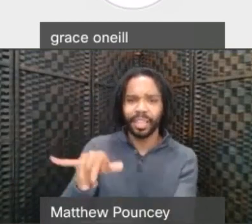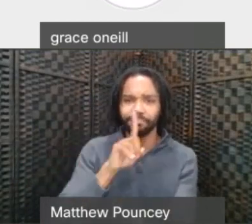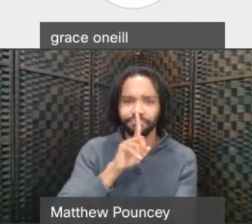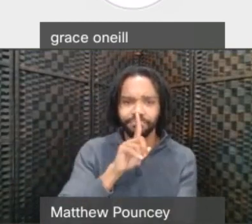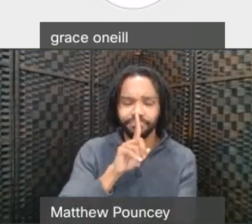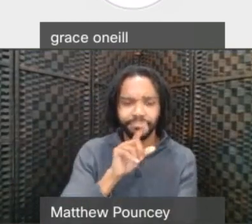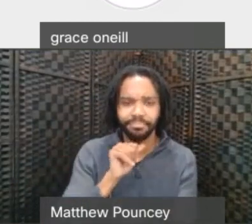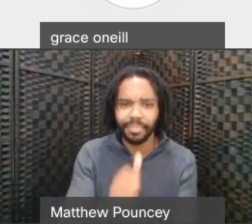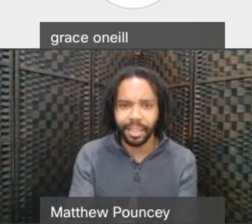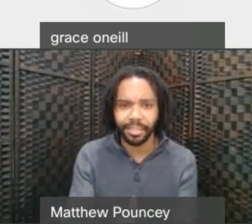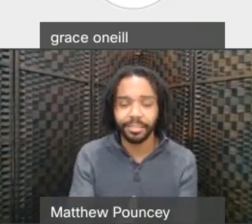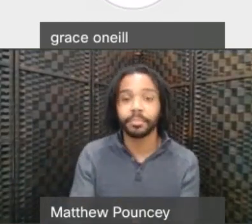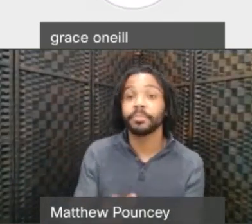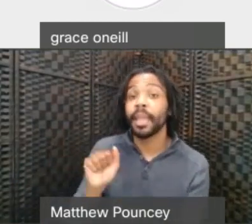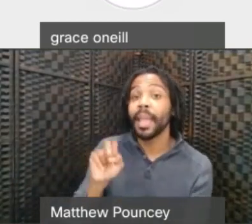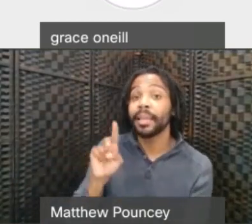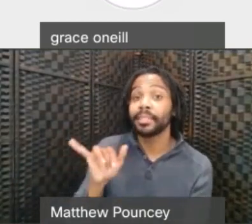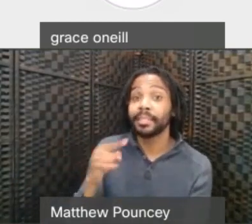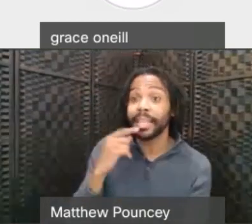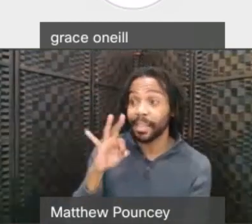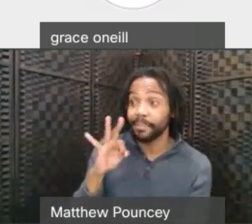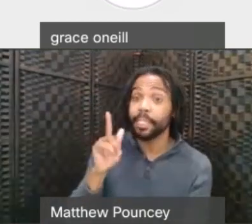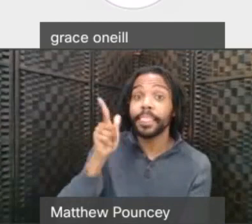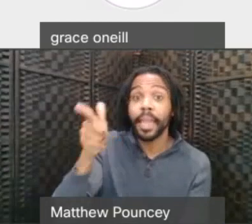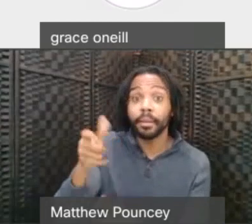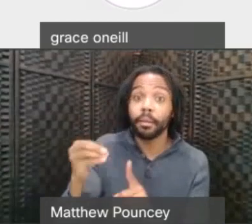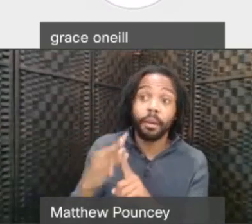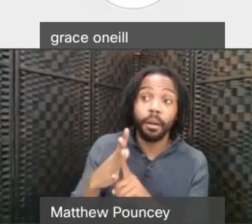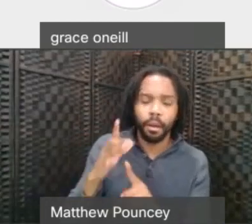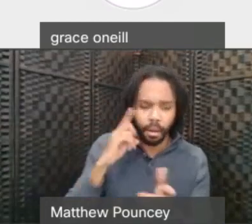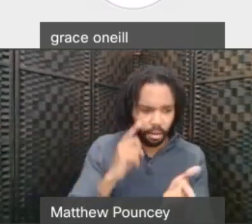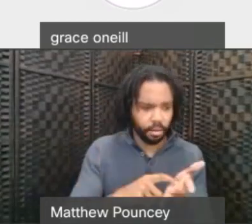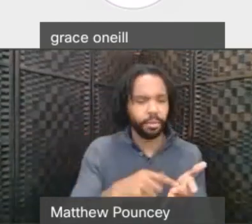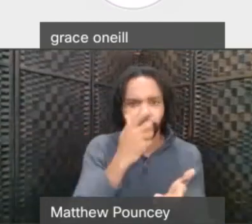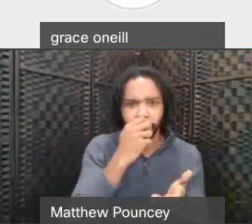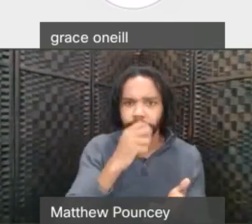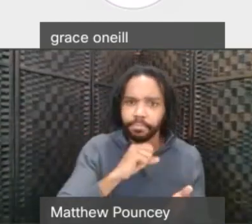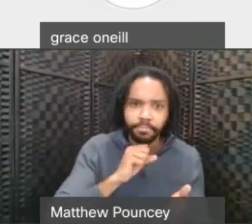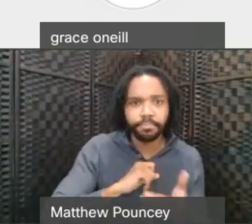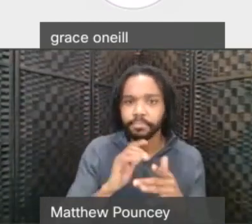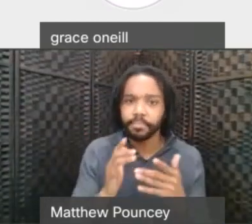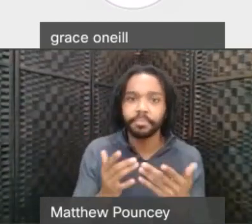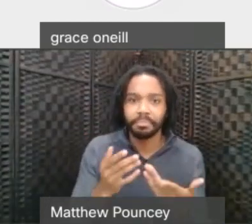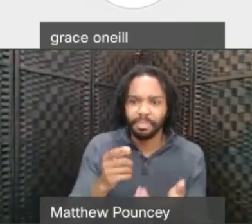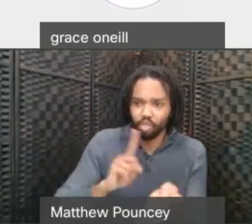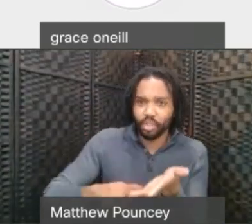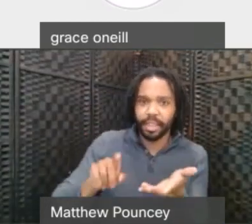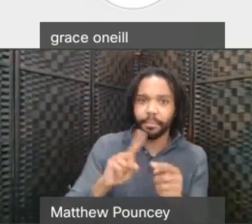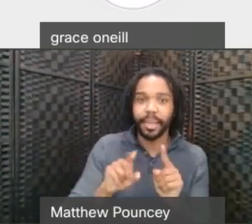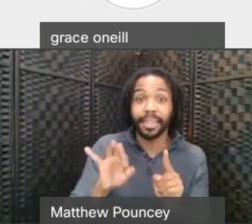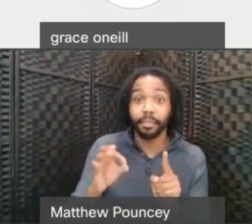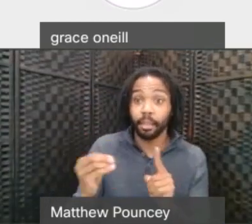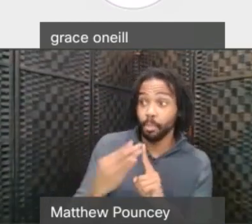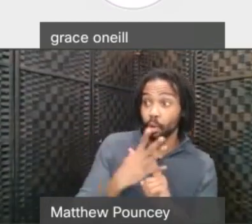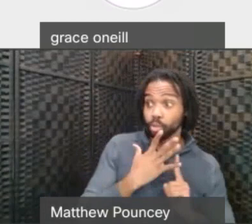yeah, if they develop symptoms, I expect you'd want to test. But if a person has an exposure and remains healthy, they just